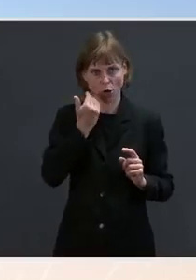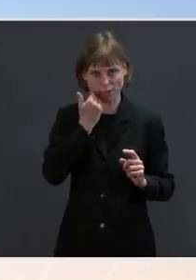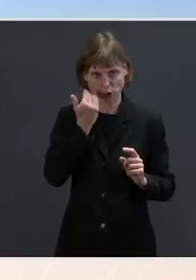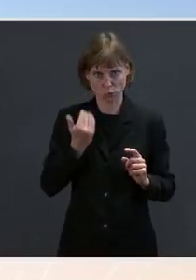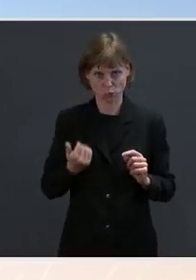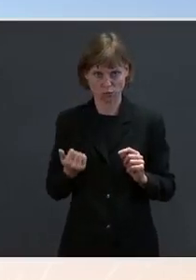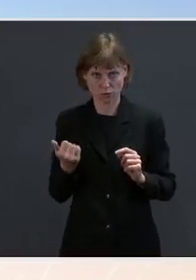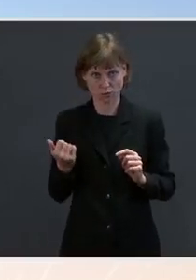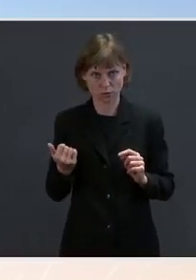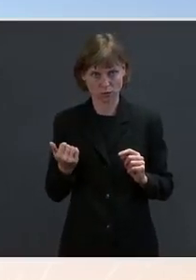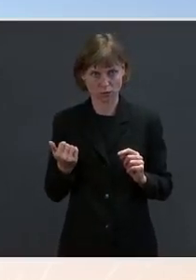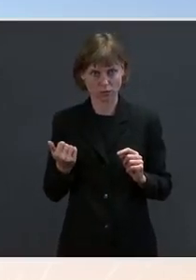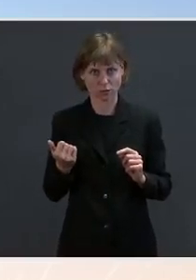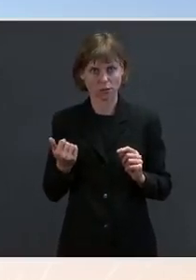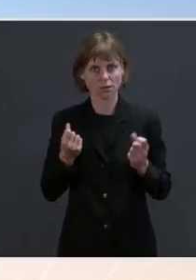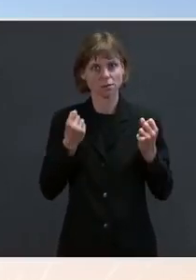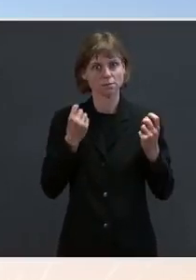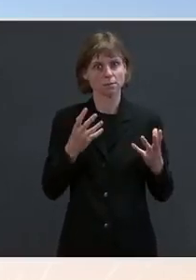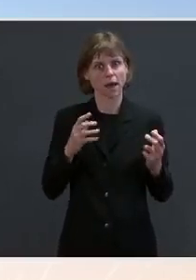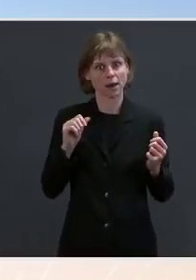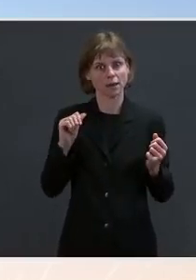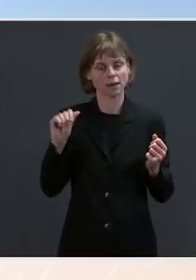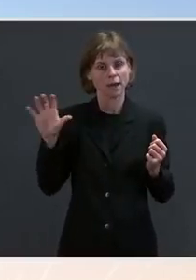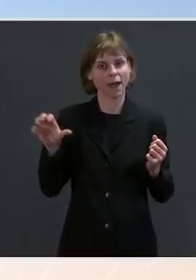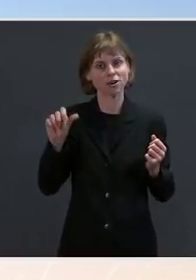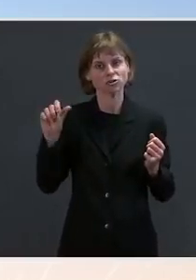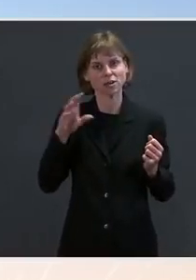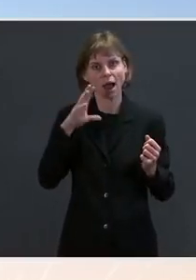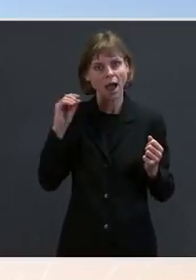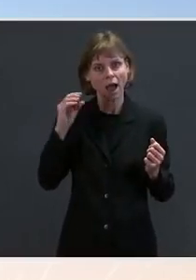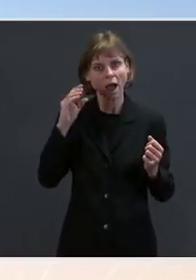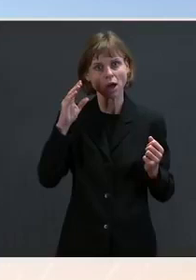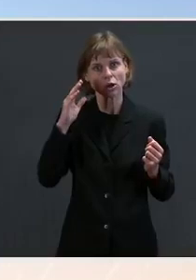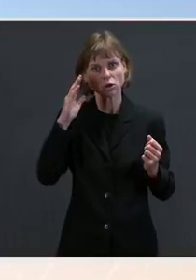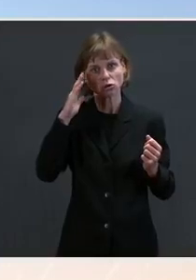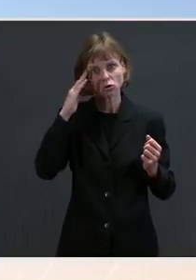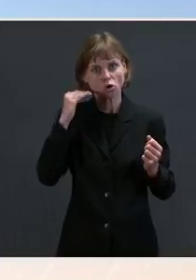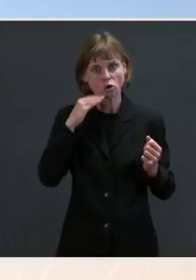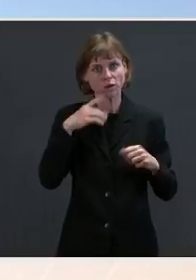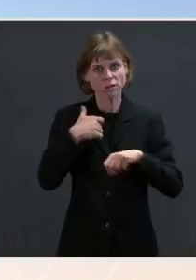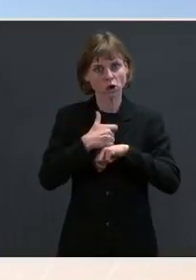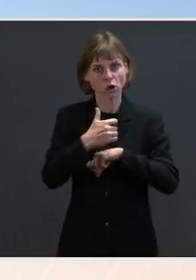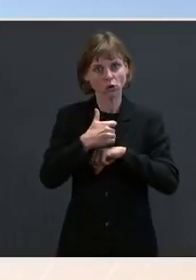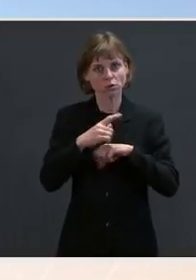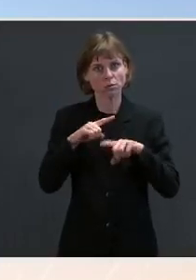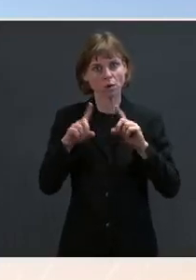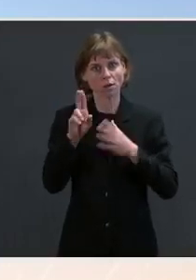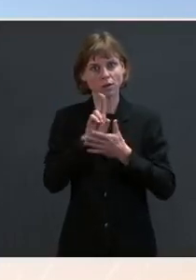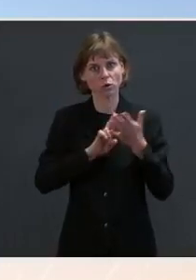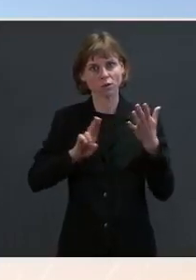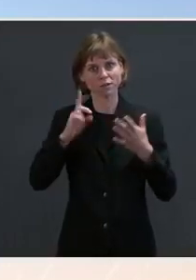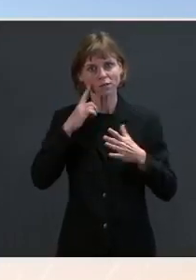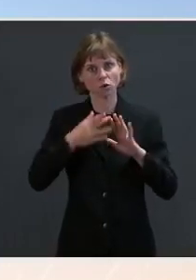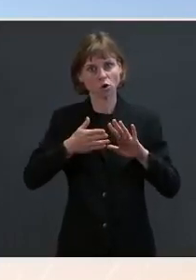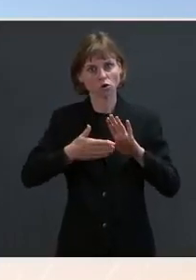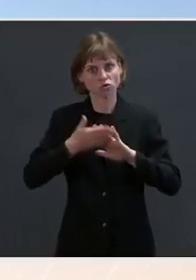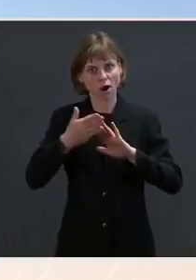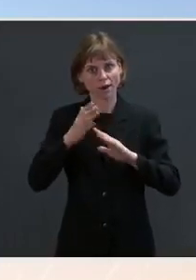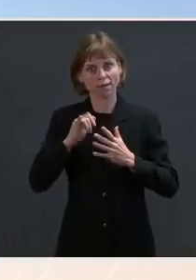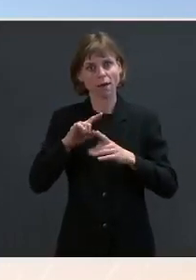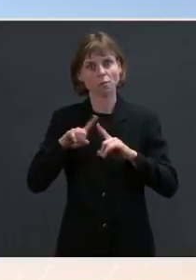Many Asians and Koreans are furious, especially that the top university in America